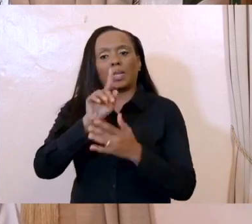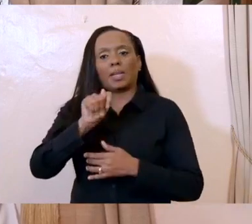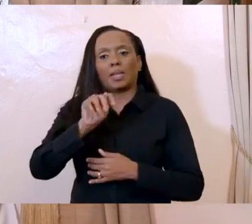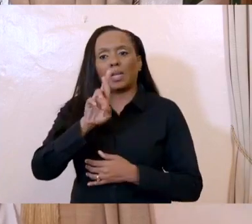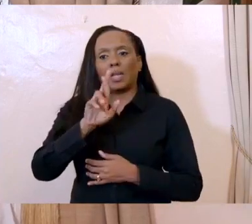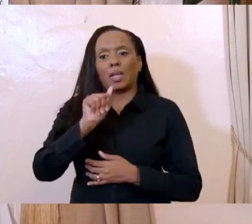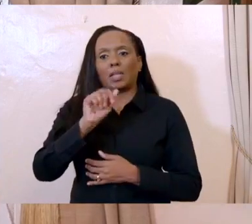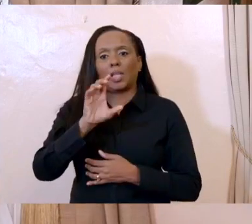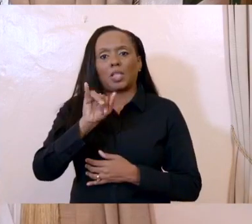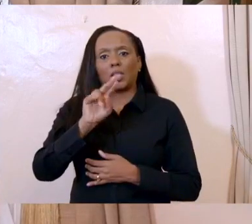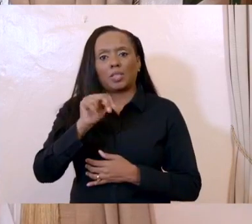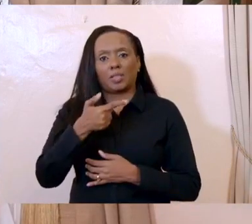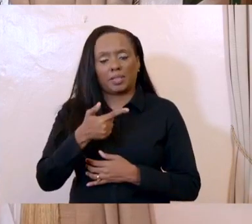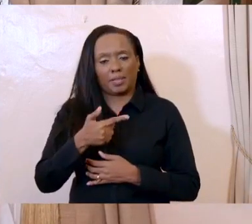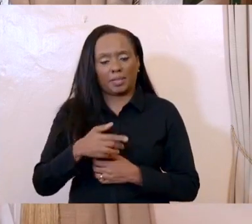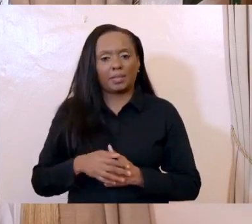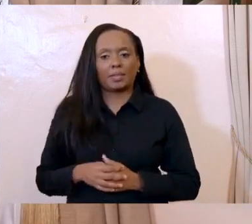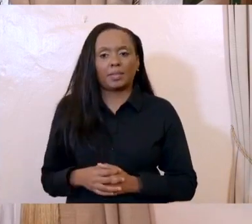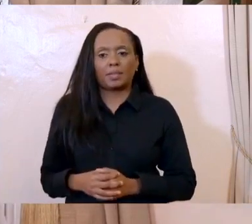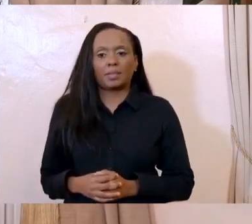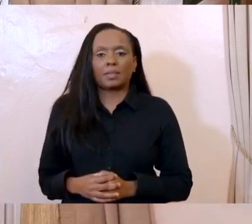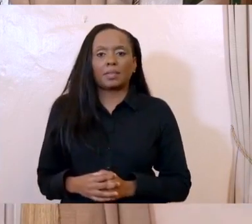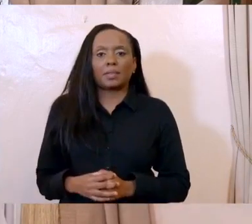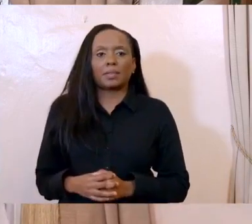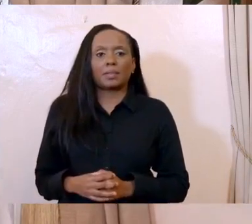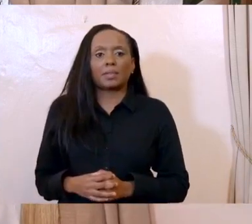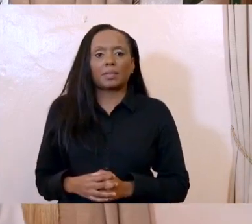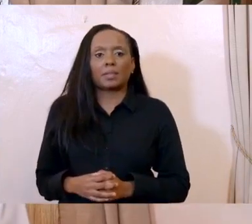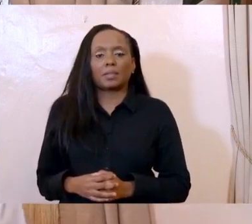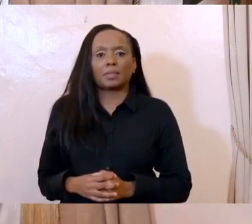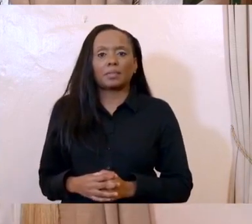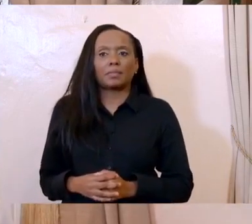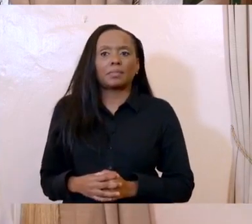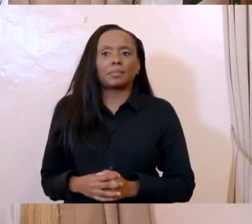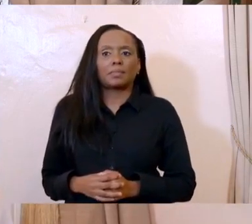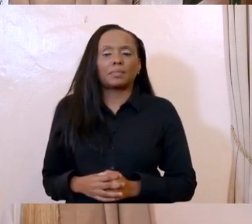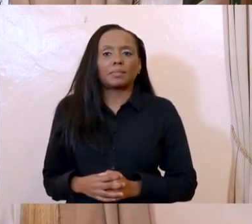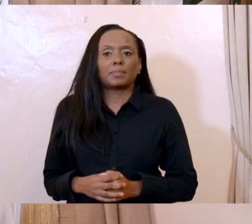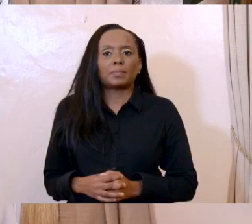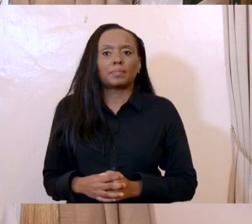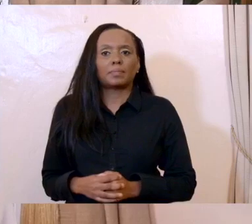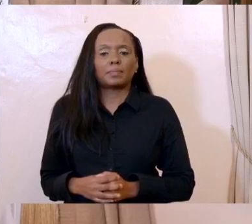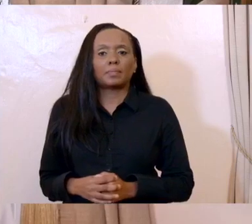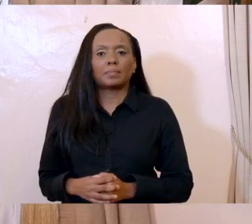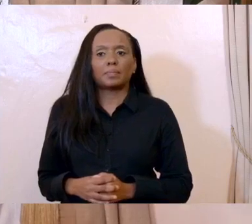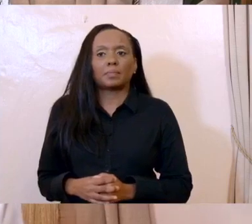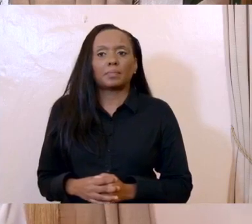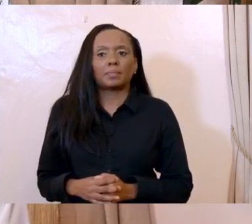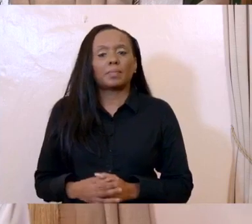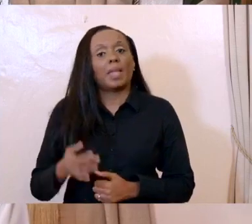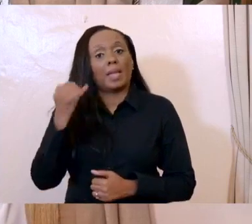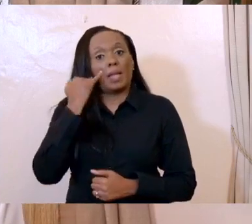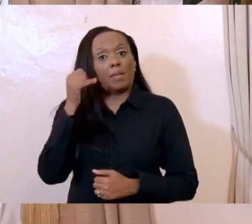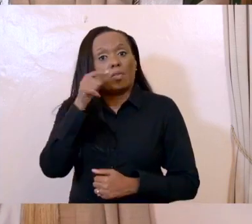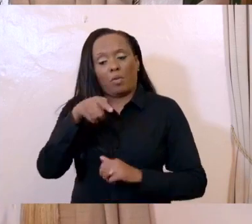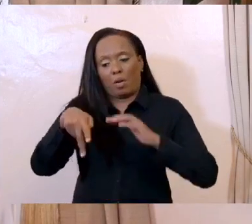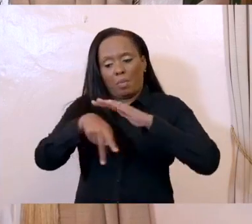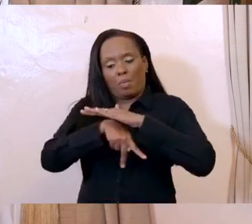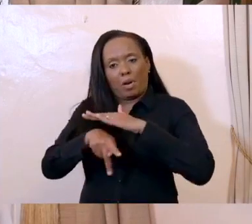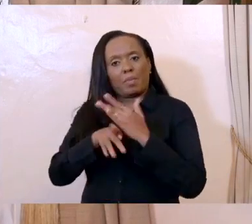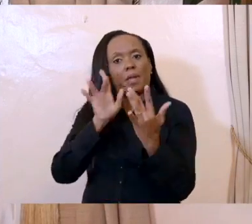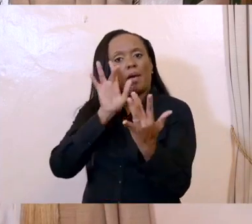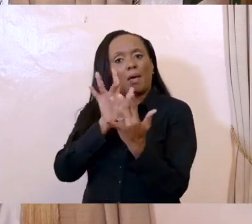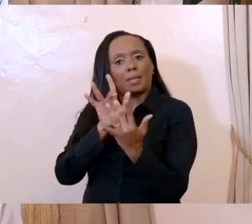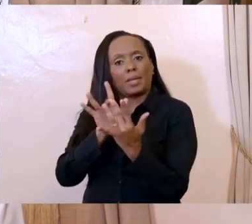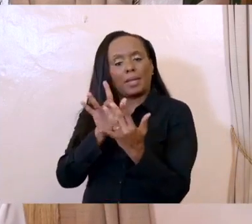First of all, if you are someone who's been notified as a primary contact and you